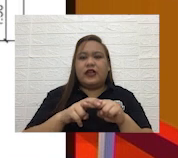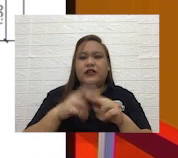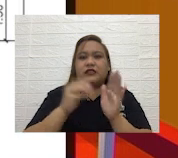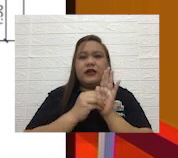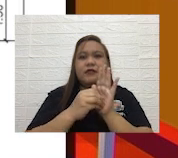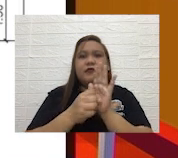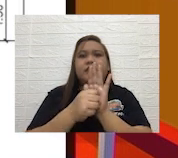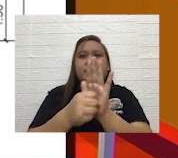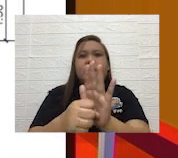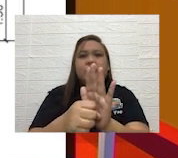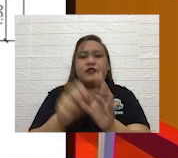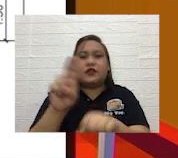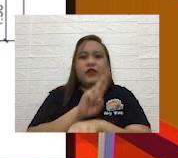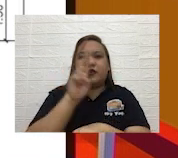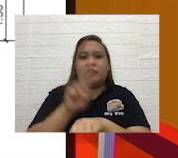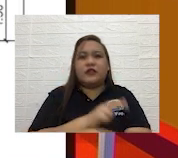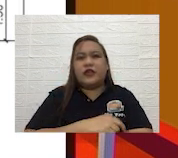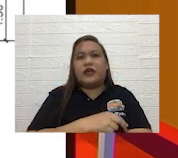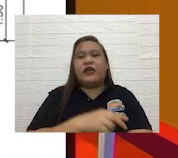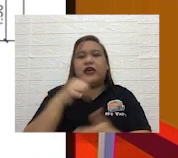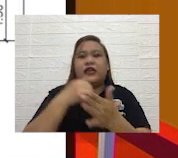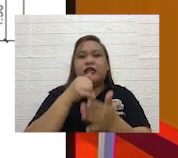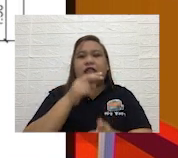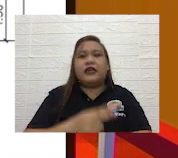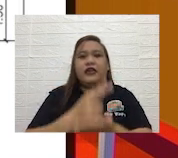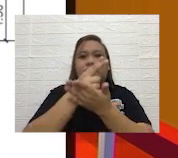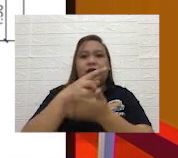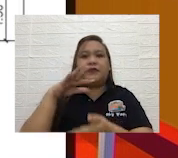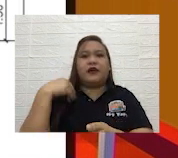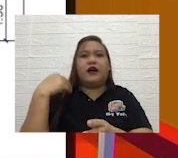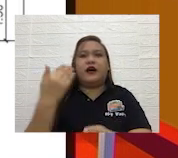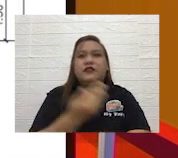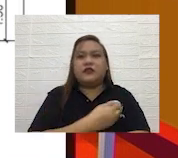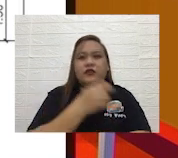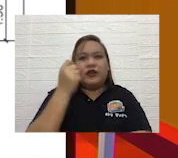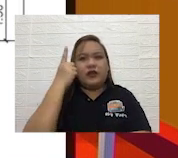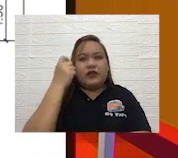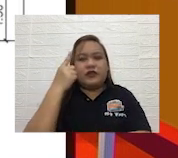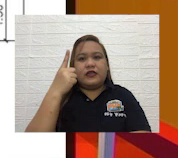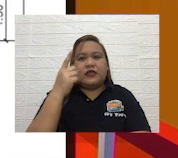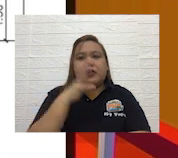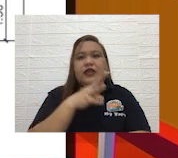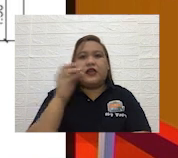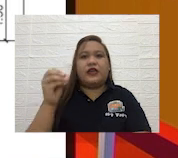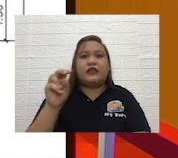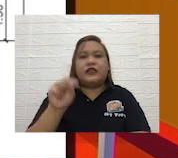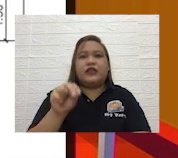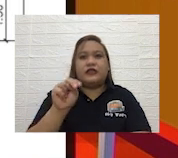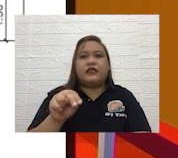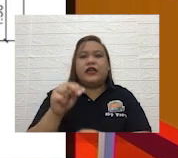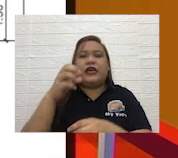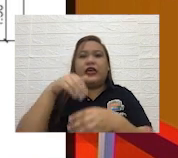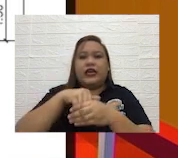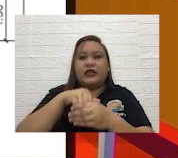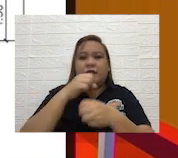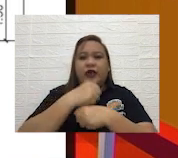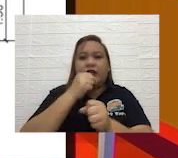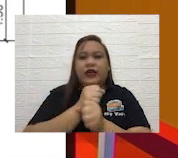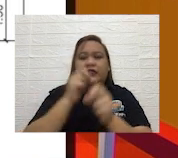symbols used. These symbols help us easily understand the requirements in constructing the